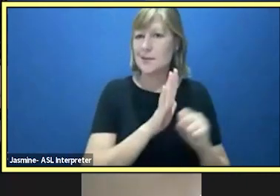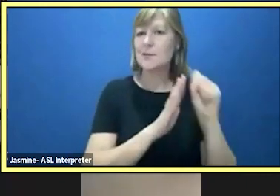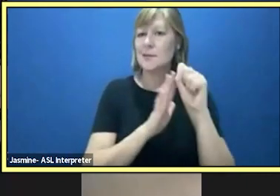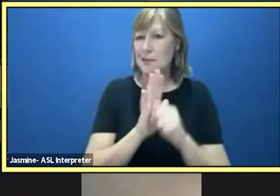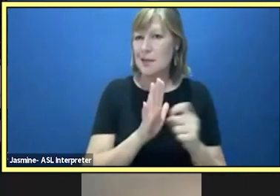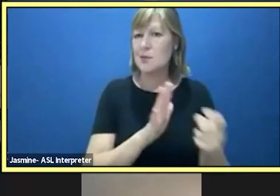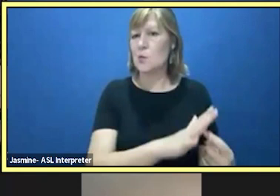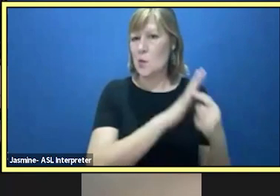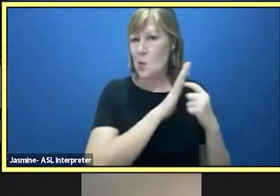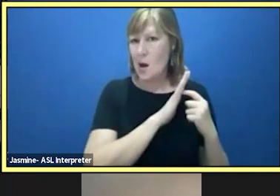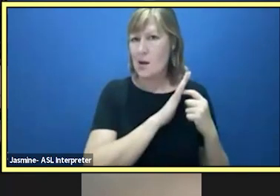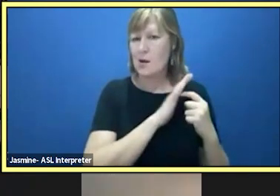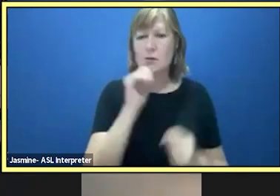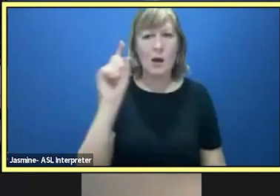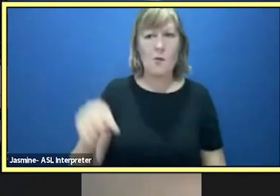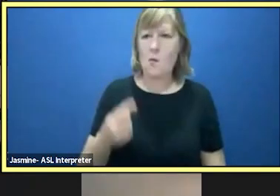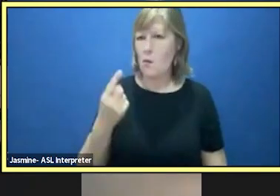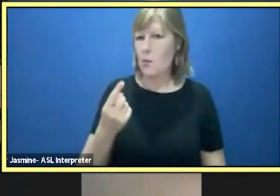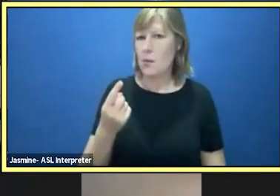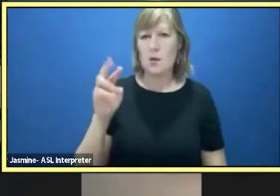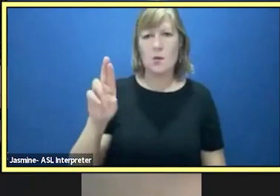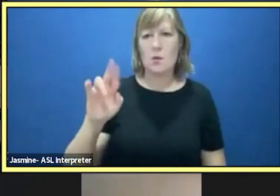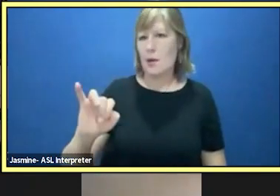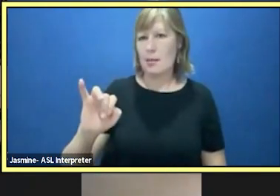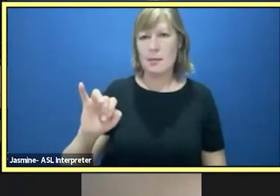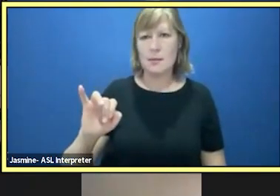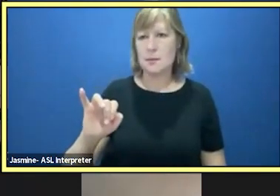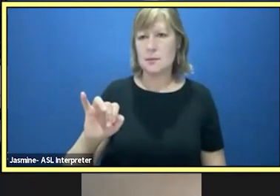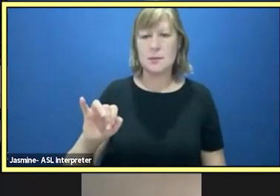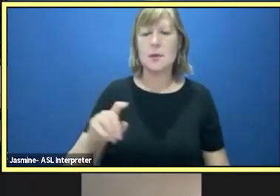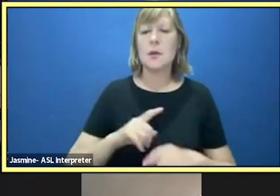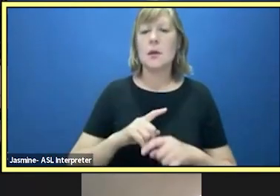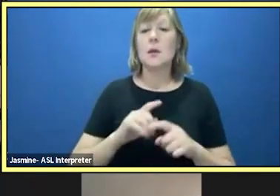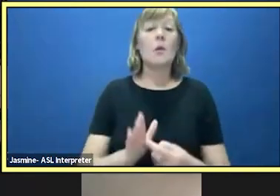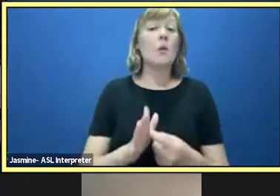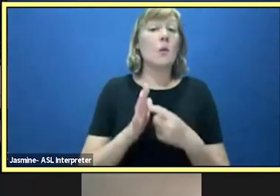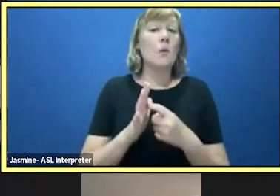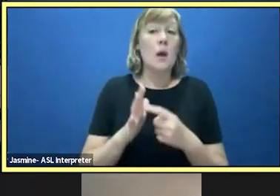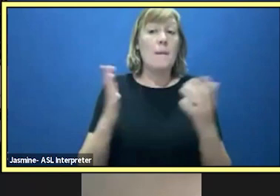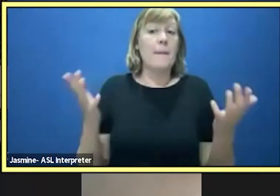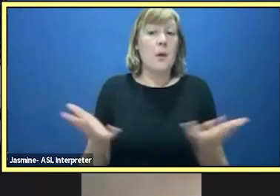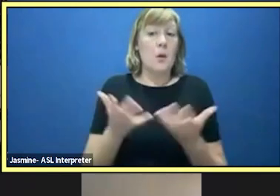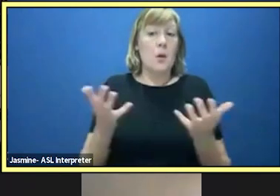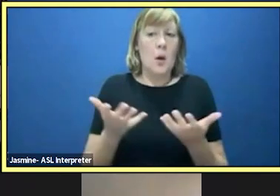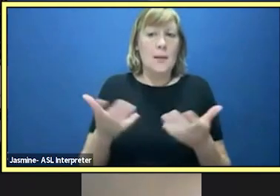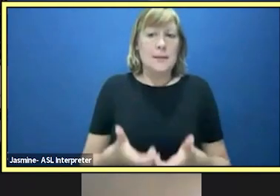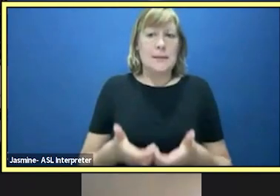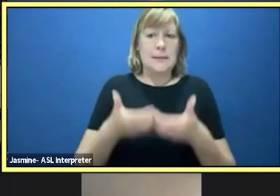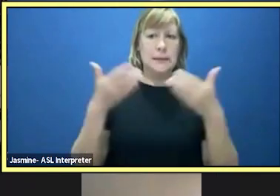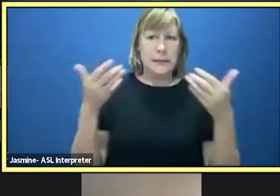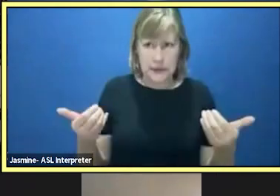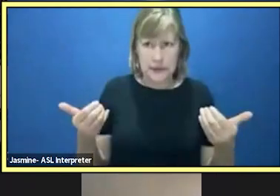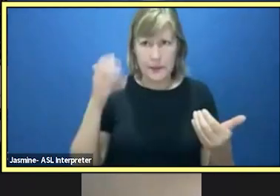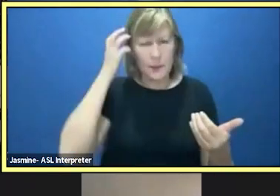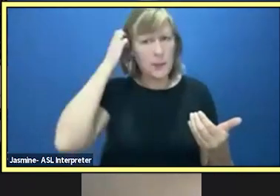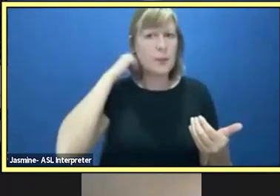And really what the requirement is for a separate party to do